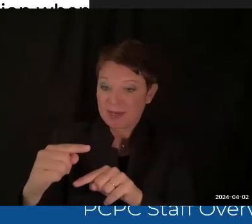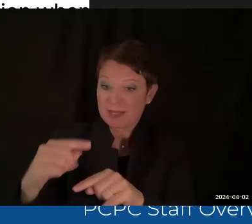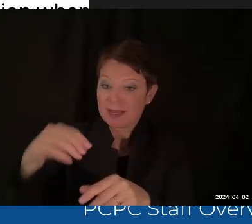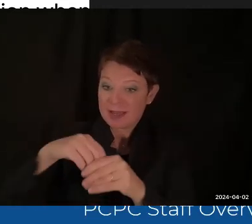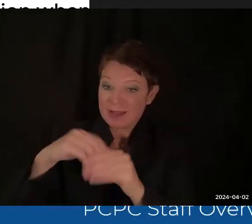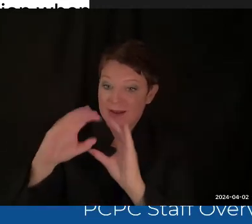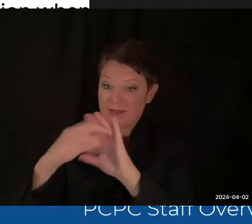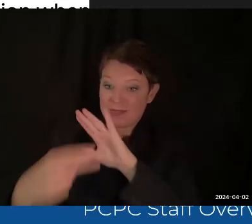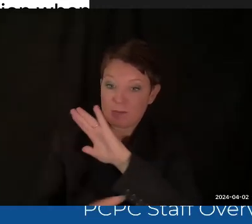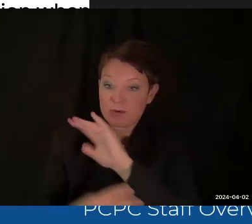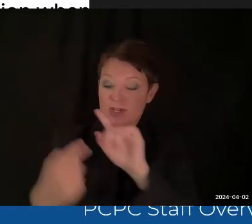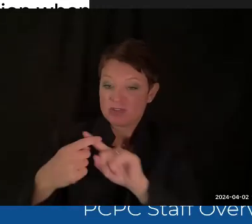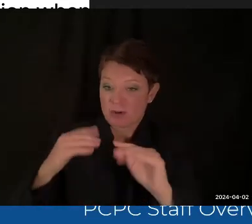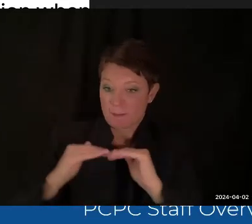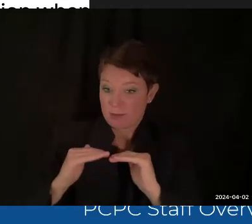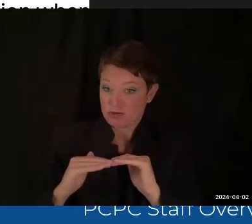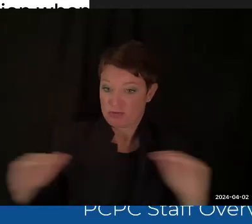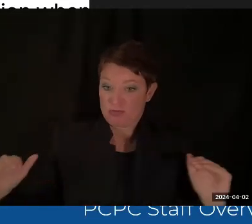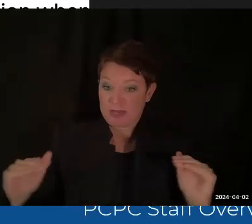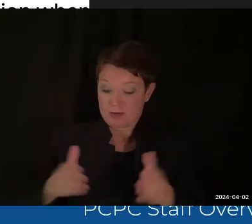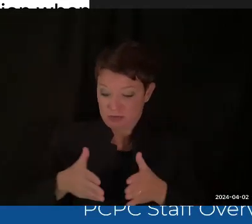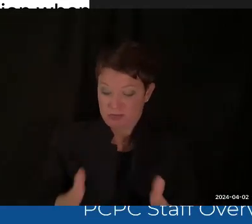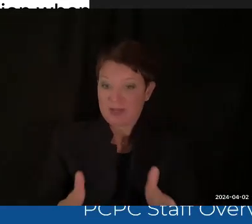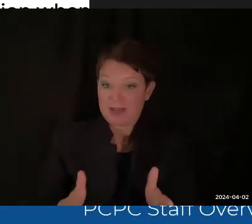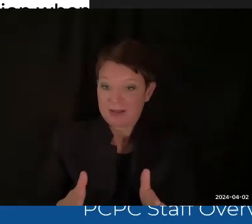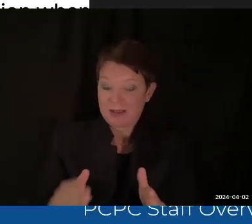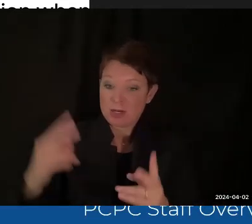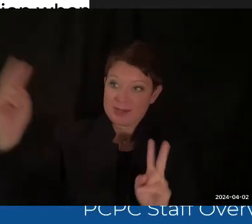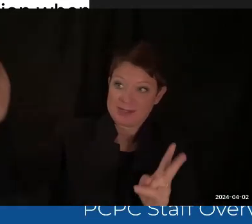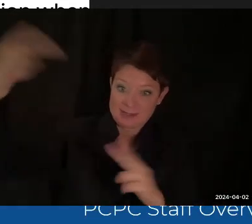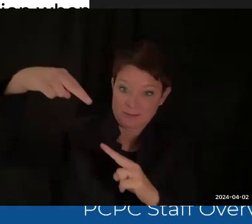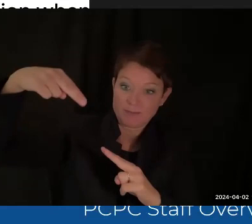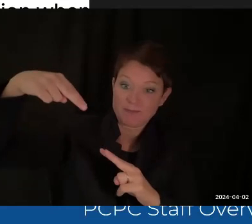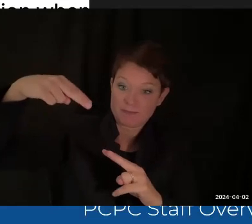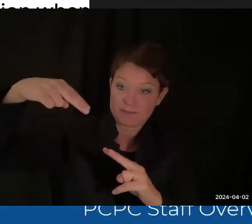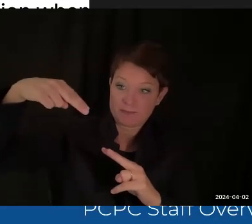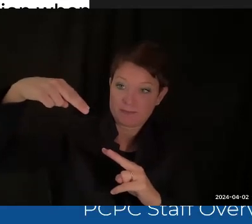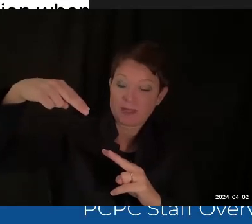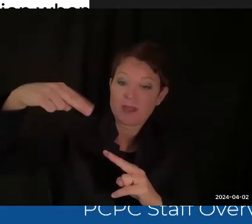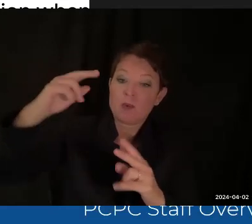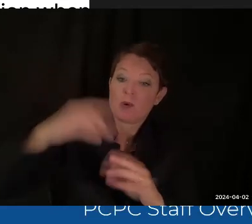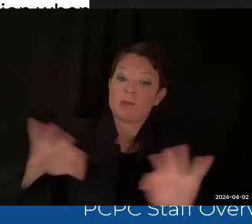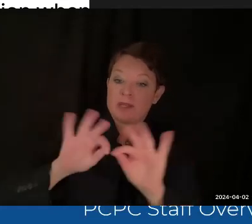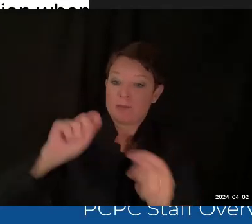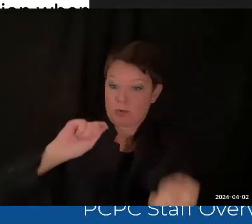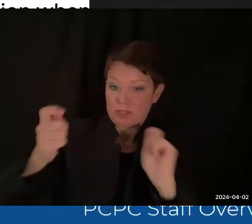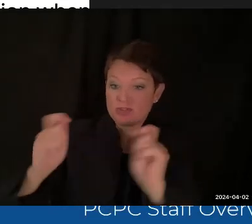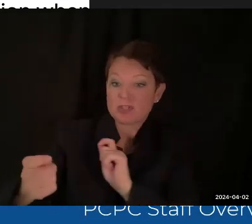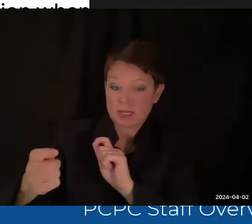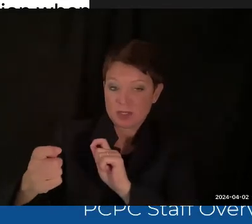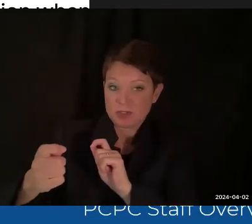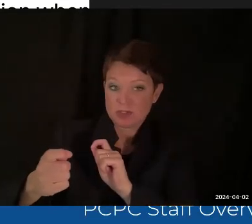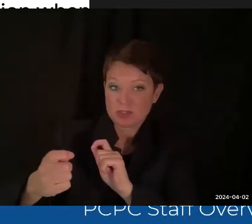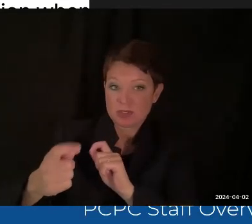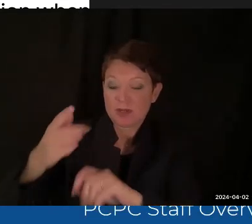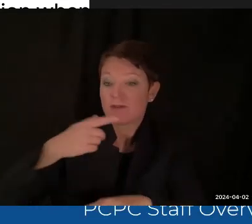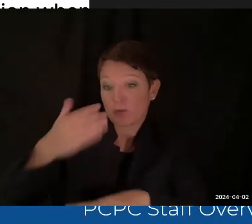bridge from the street and vice versa will be a meaningful change for the